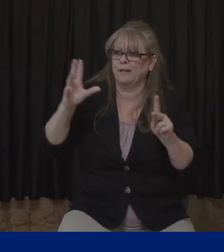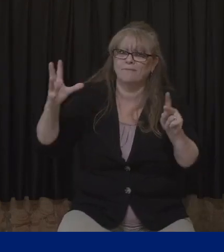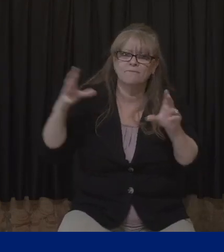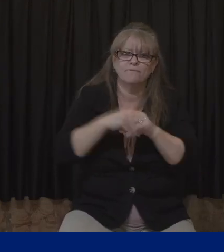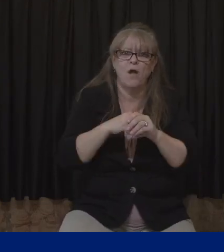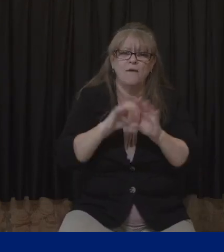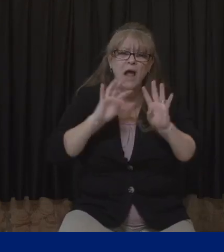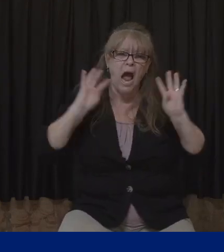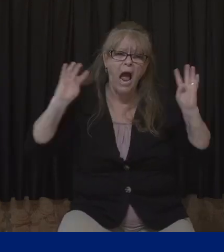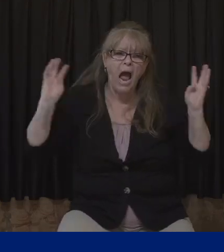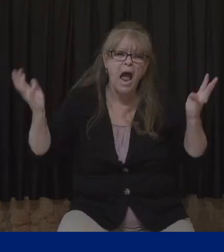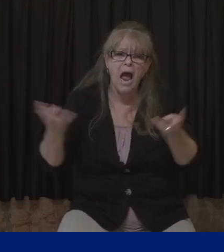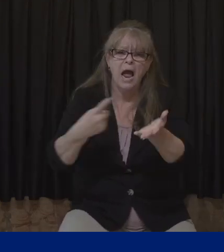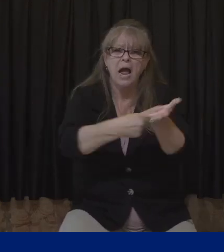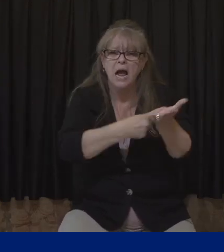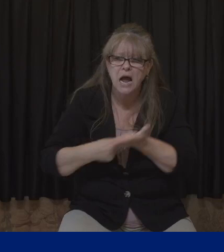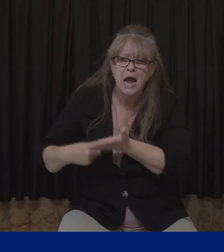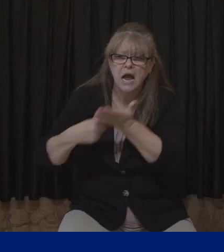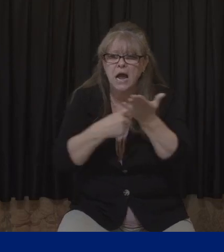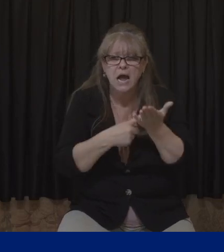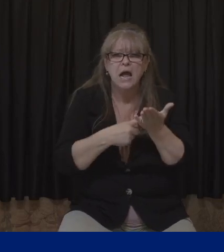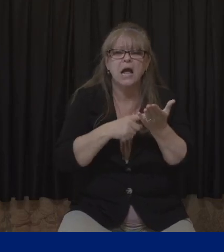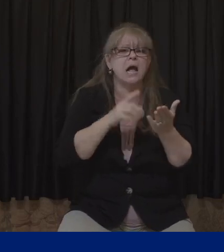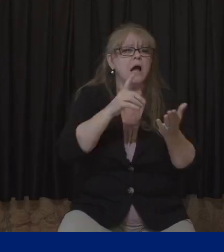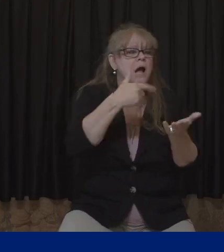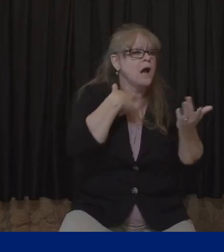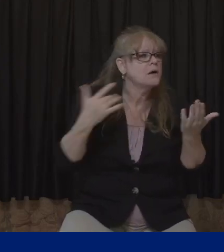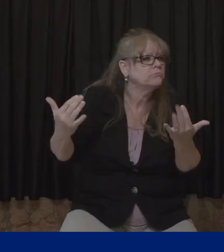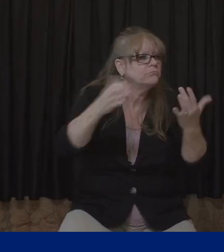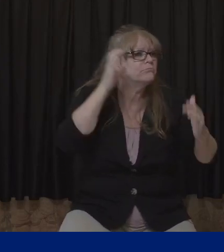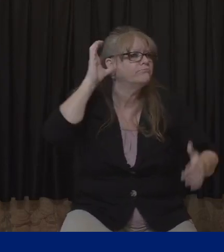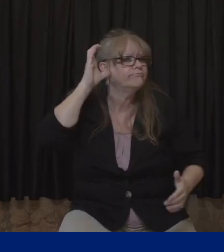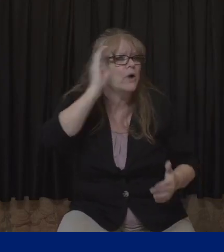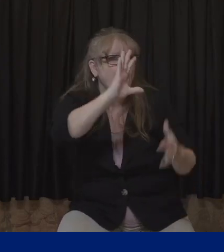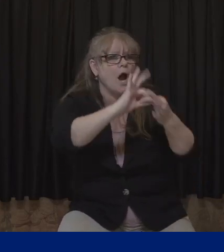orders, and I'm sure we're going to get many more hundreds on the days ahead.